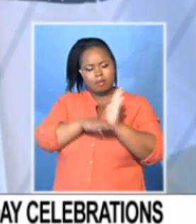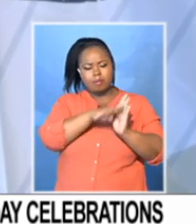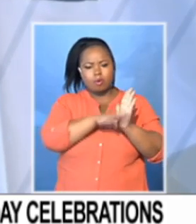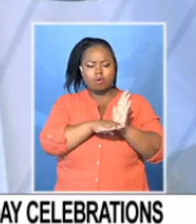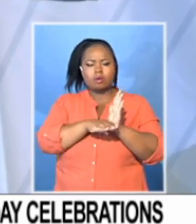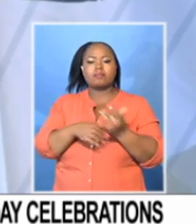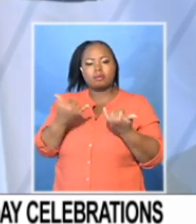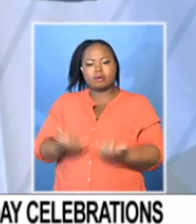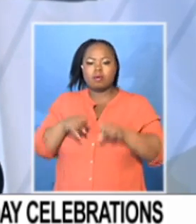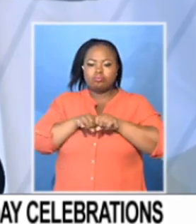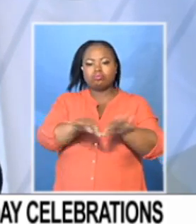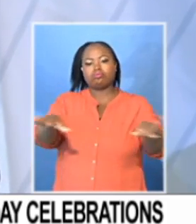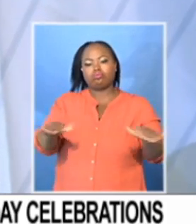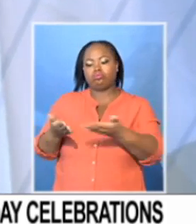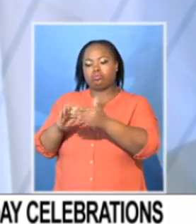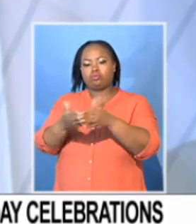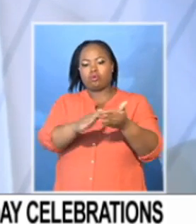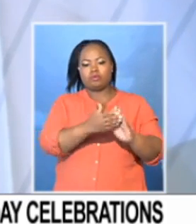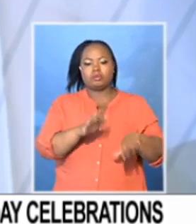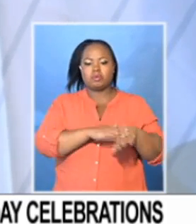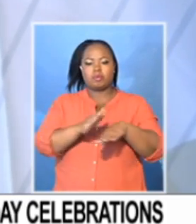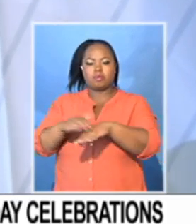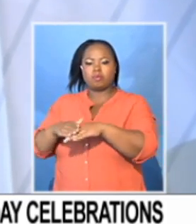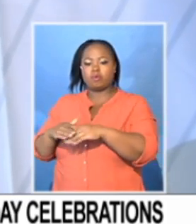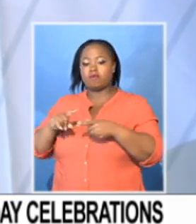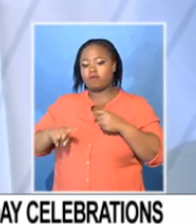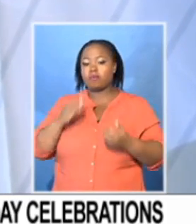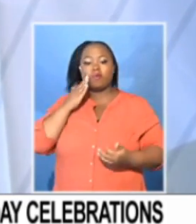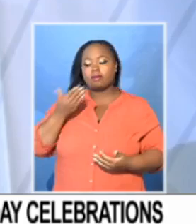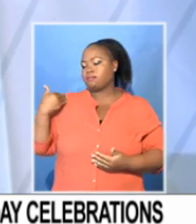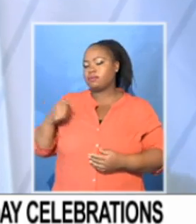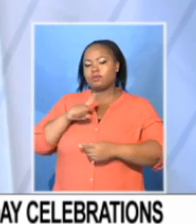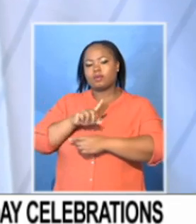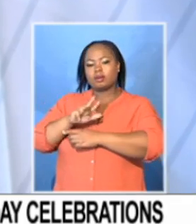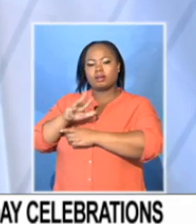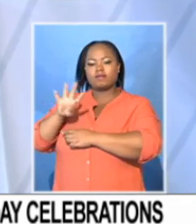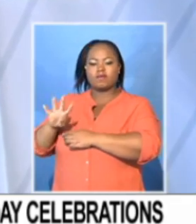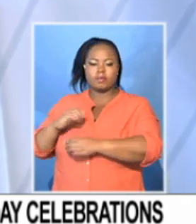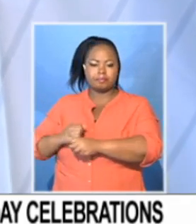more communities each year since 1994,